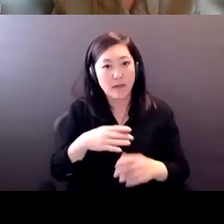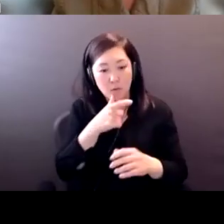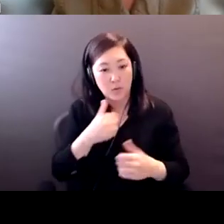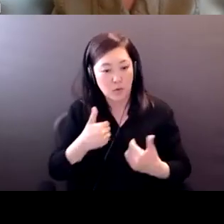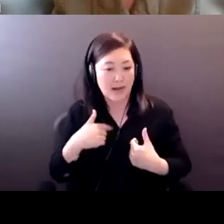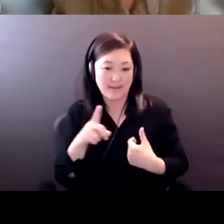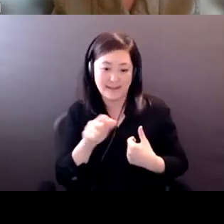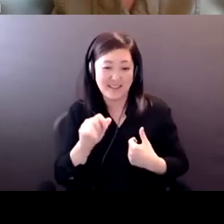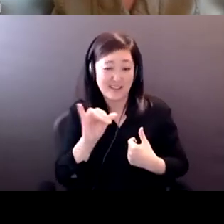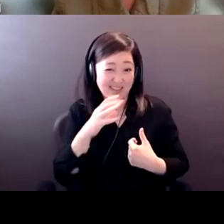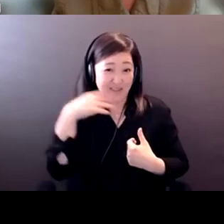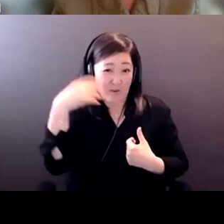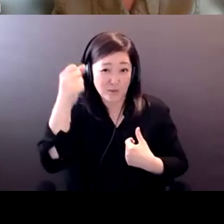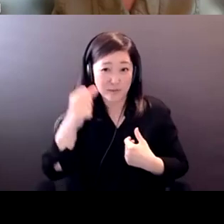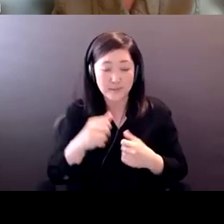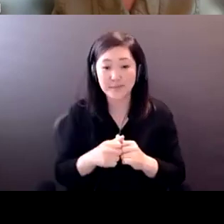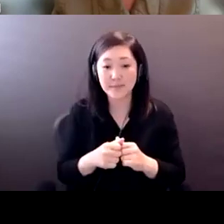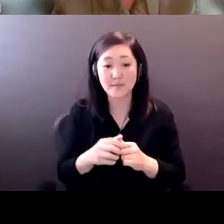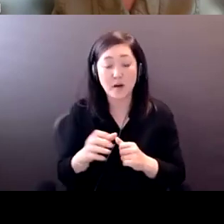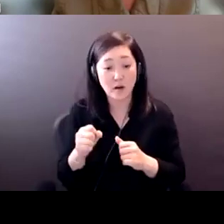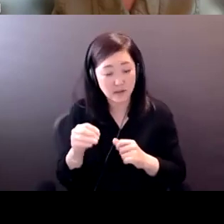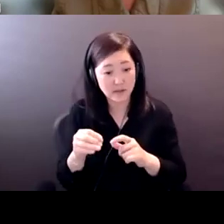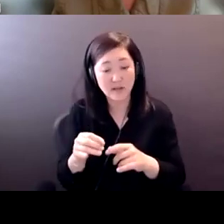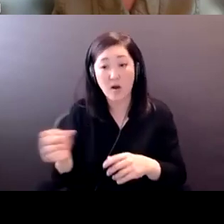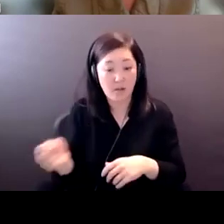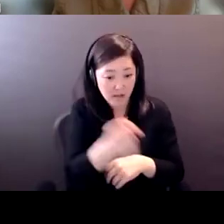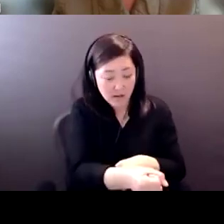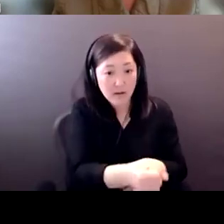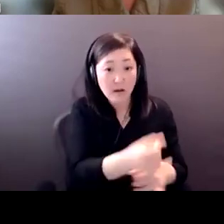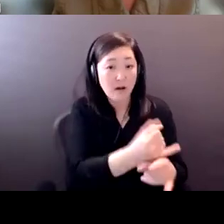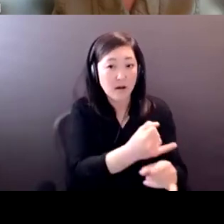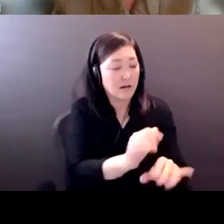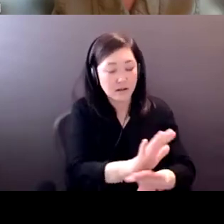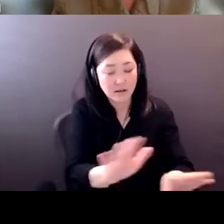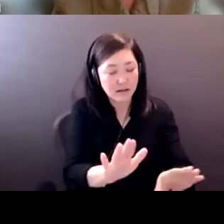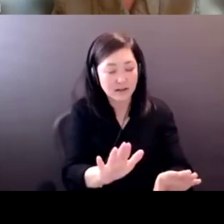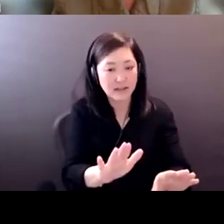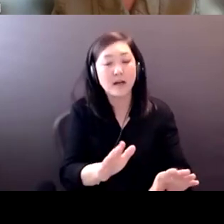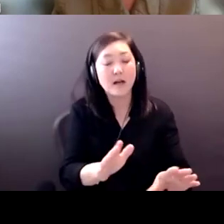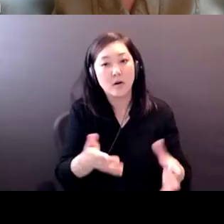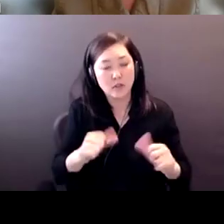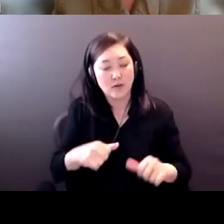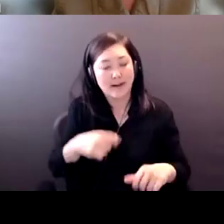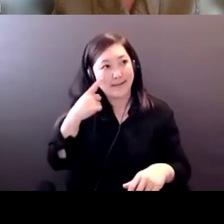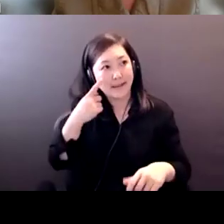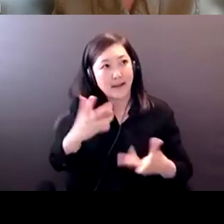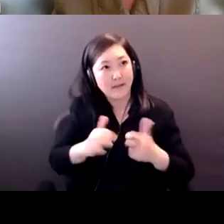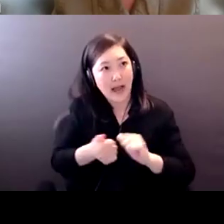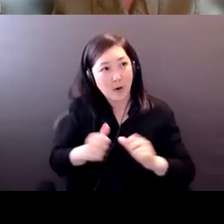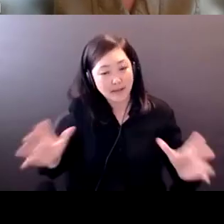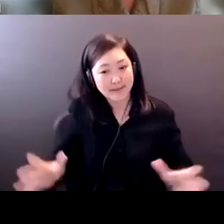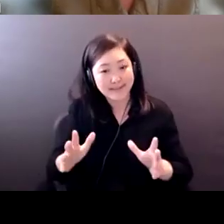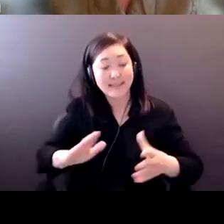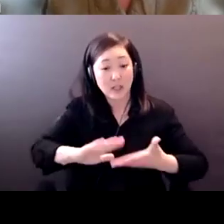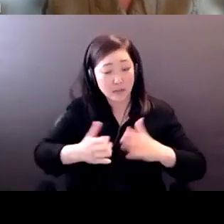needed. So moving away from institutionalization is our shared goal here, but we need to think ahead to building communities where people can age